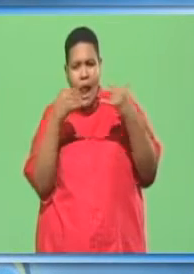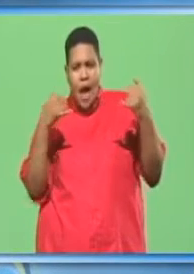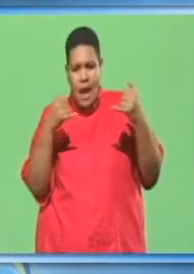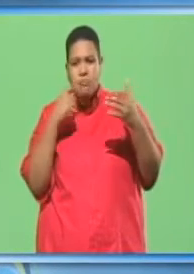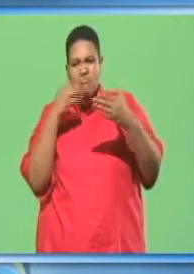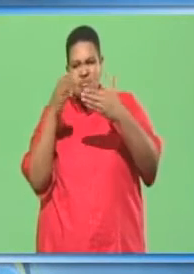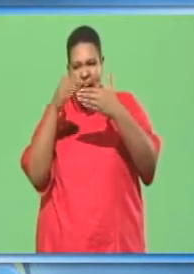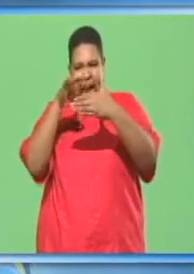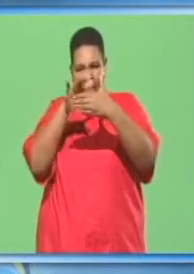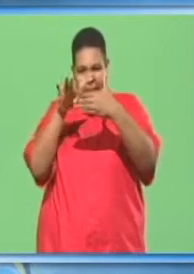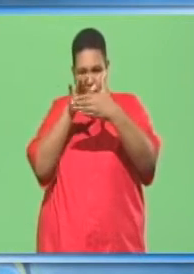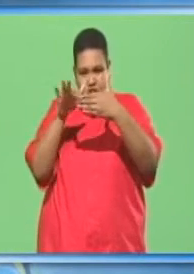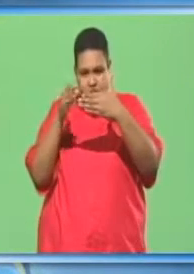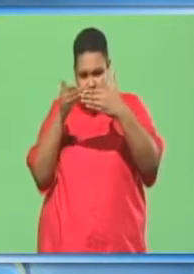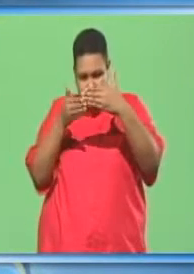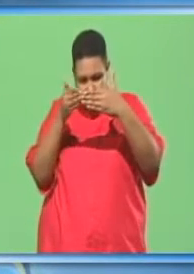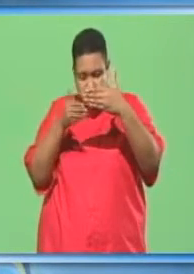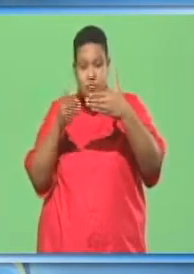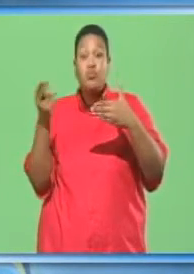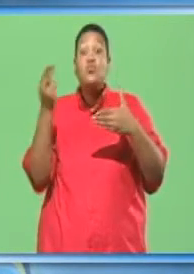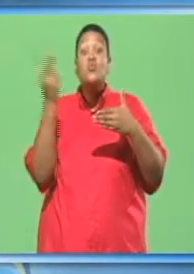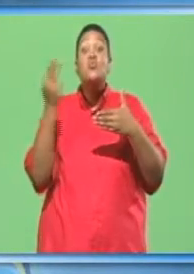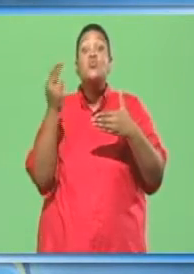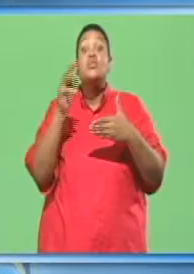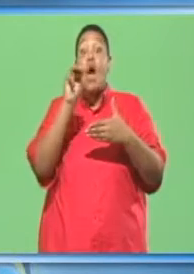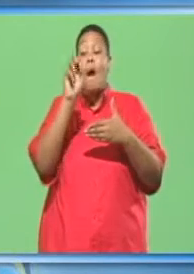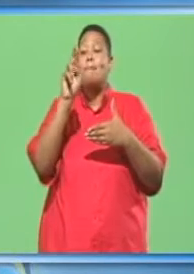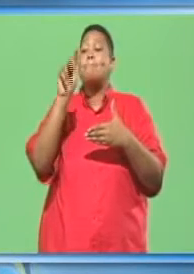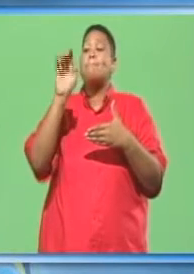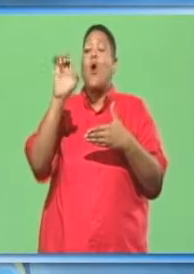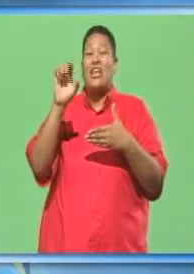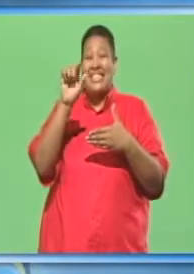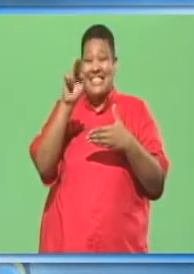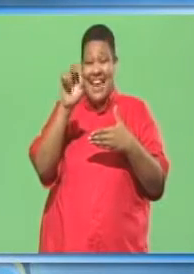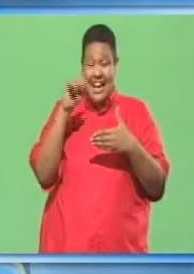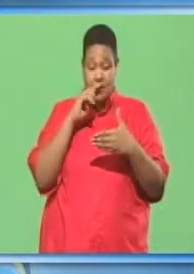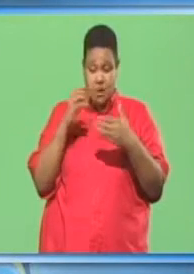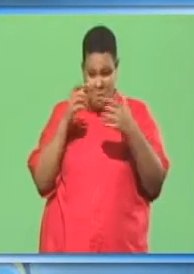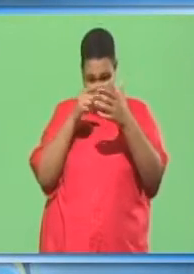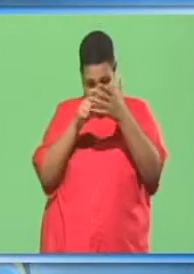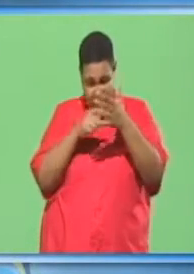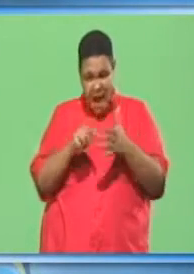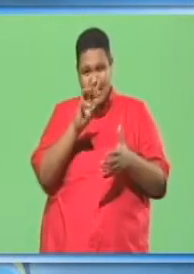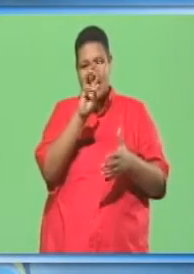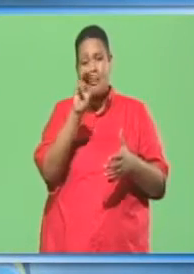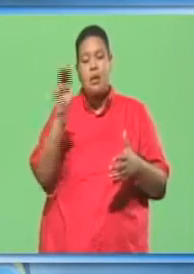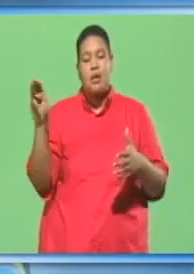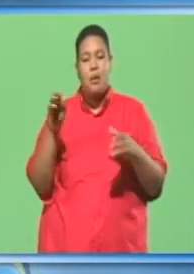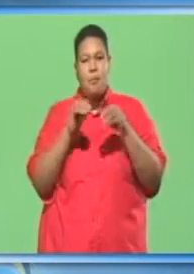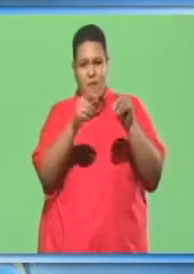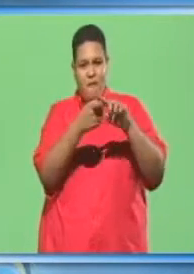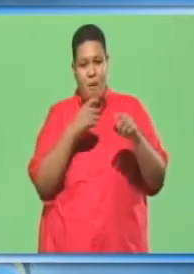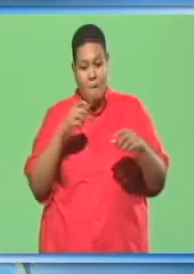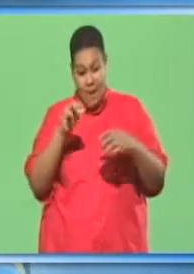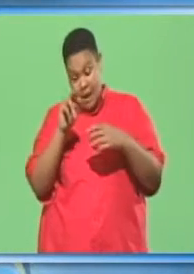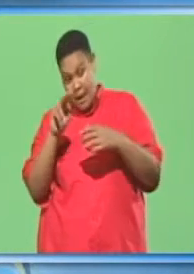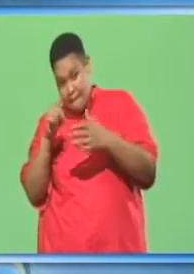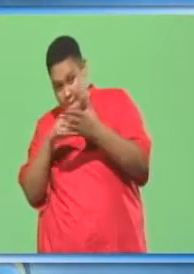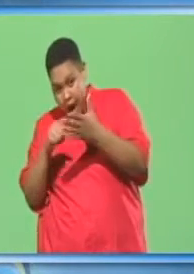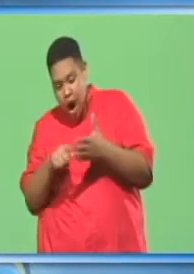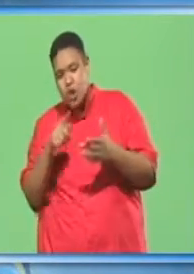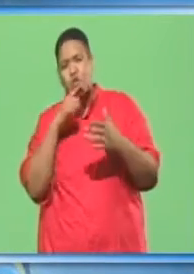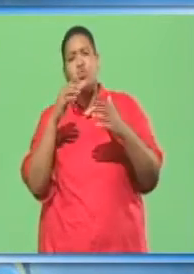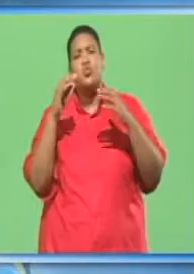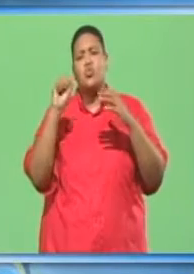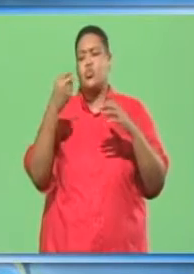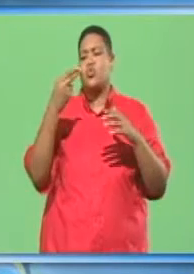edge. Use a mortise gauge and mark the 6 millimeter groove from the mark to the shoulder line. Repeat this process